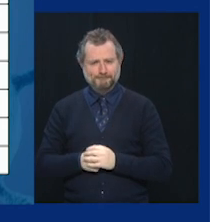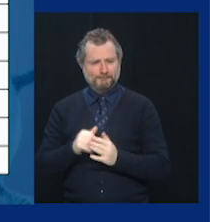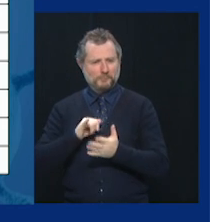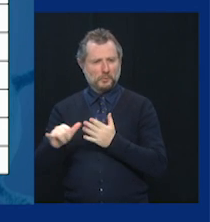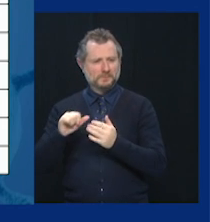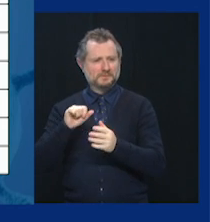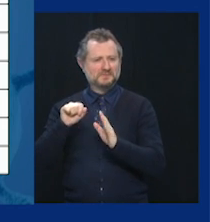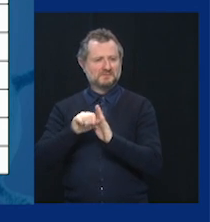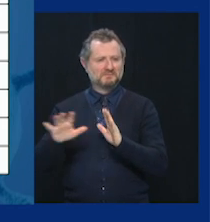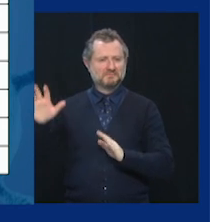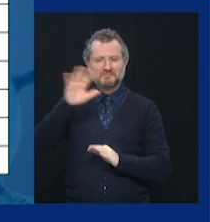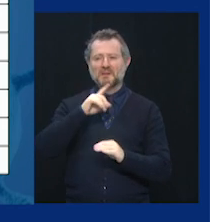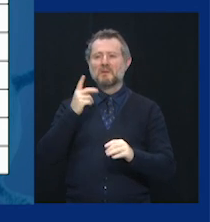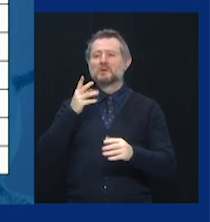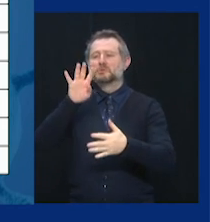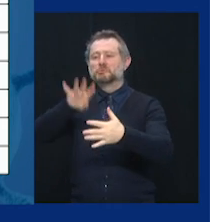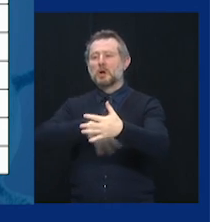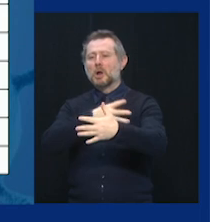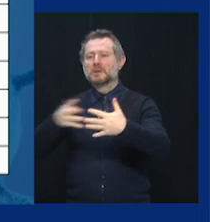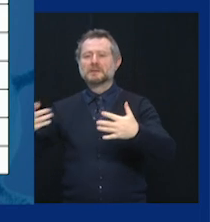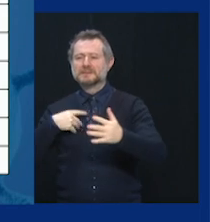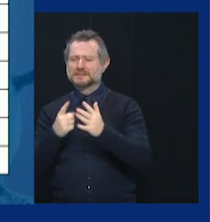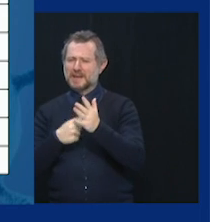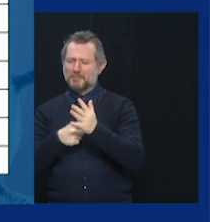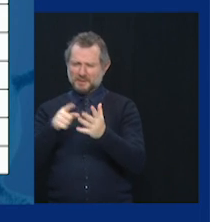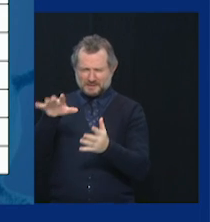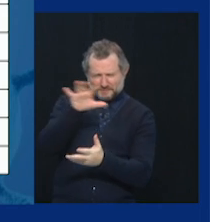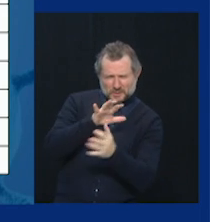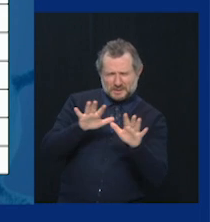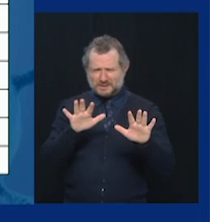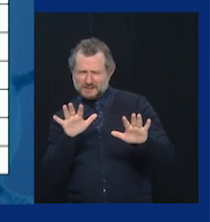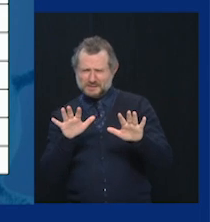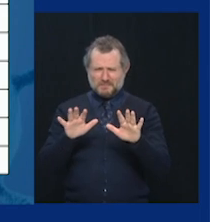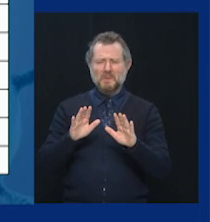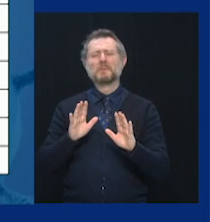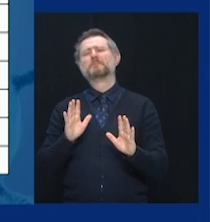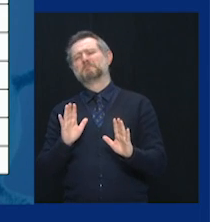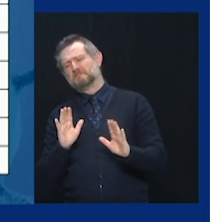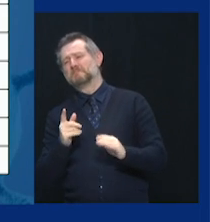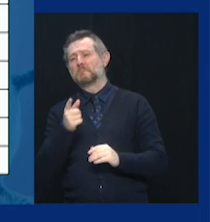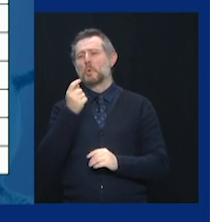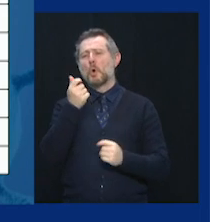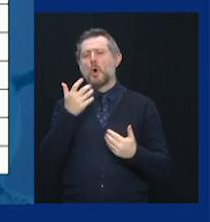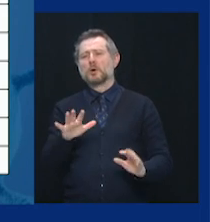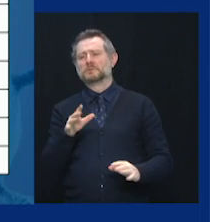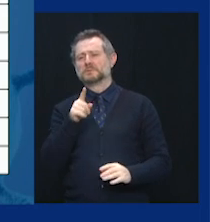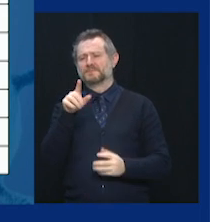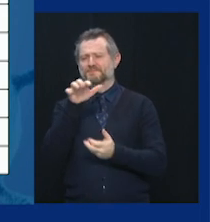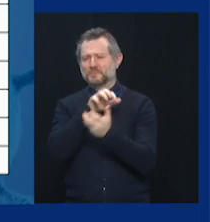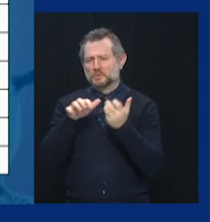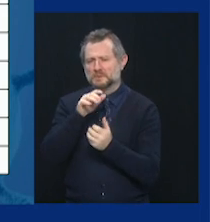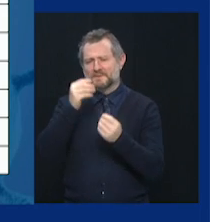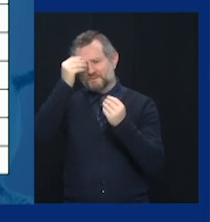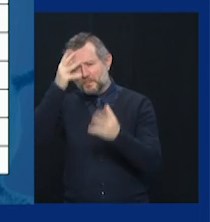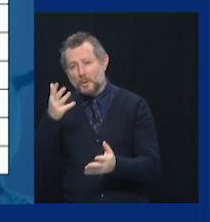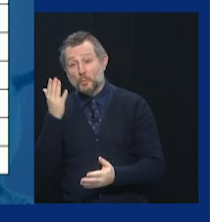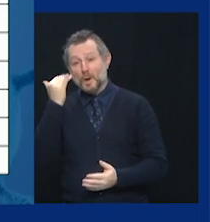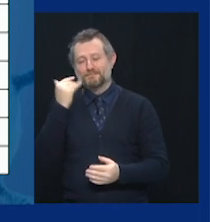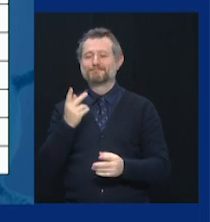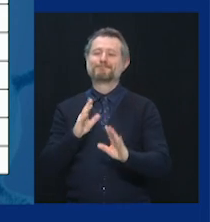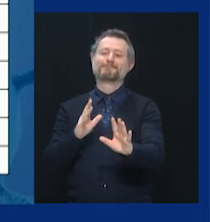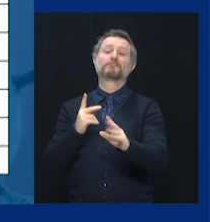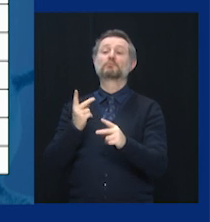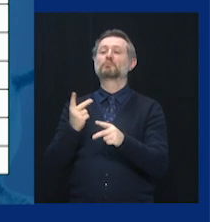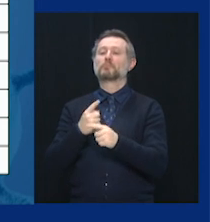This is a confusing chart, but just to make it confusing, as if it wasn't confusing enough. Start at the bottom,